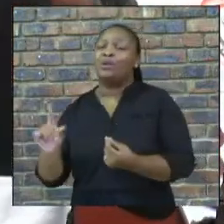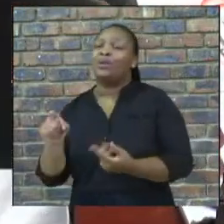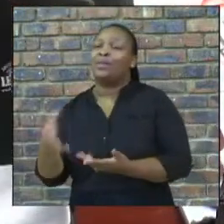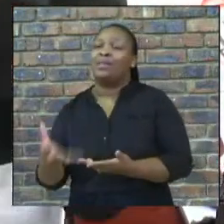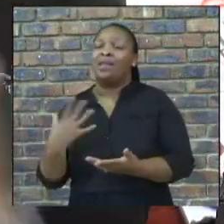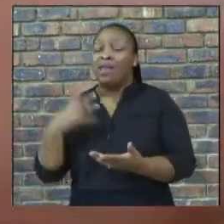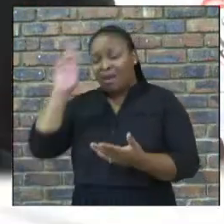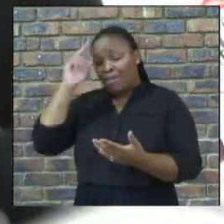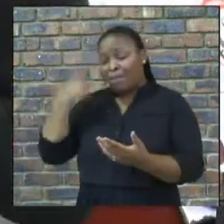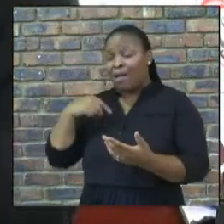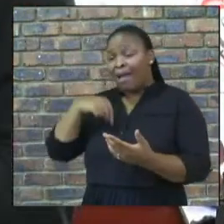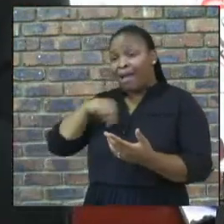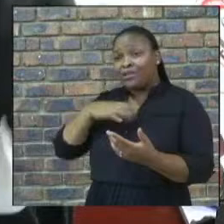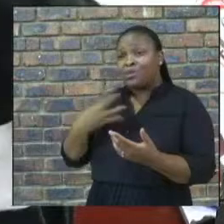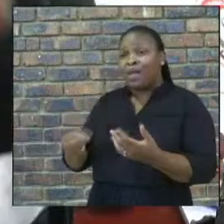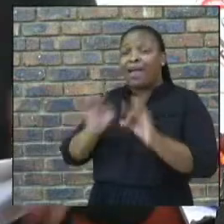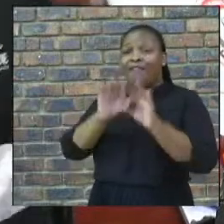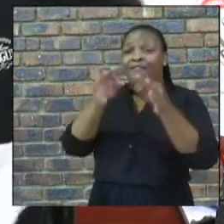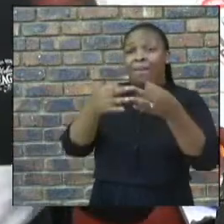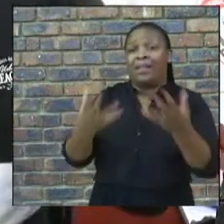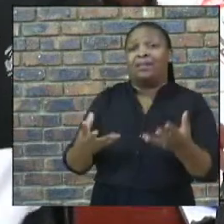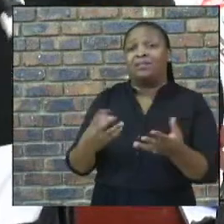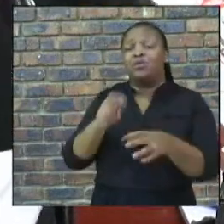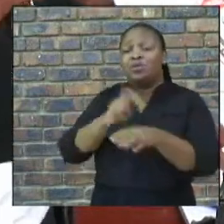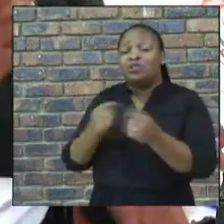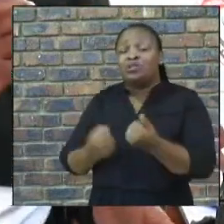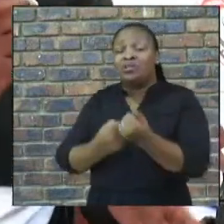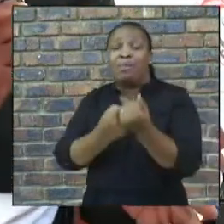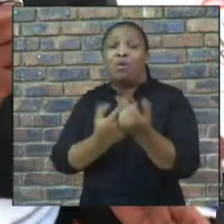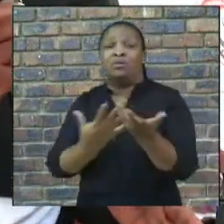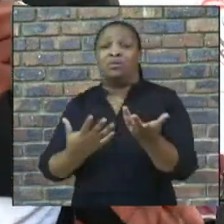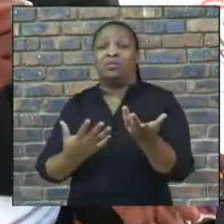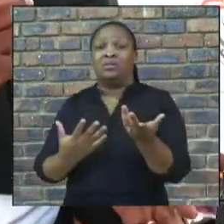no work for the disabled people.